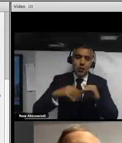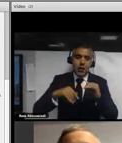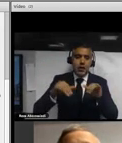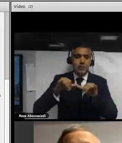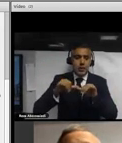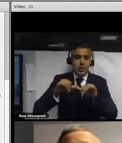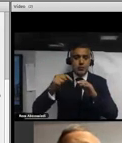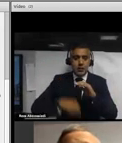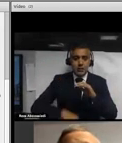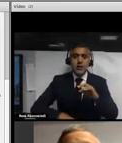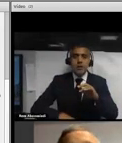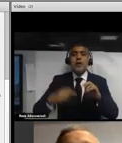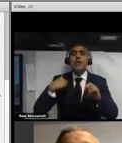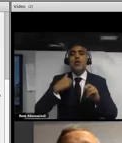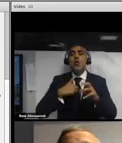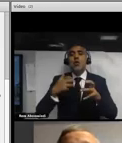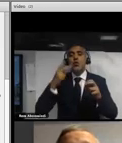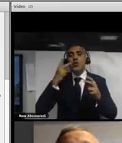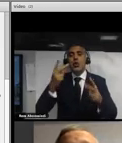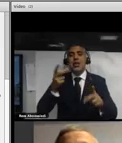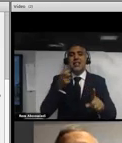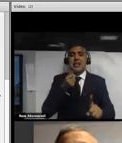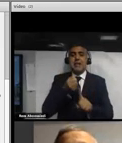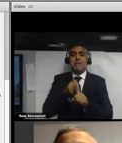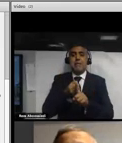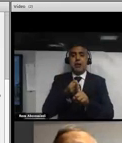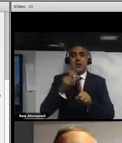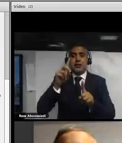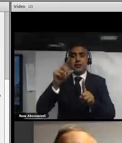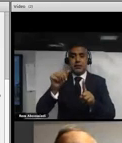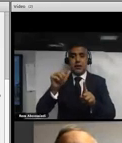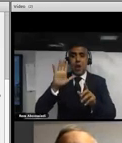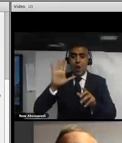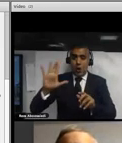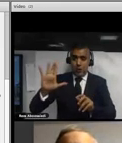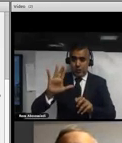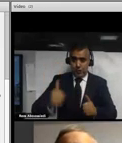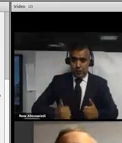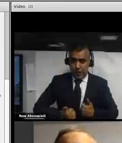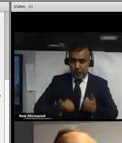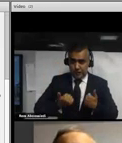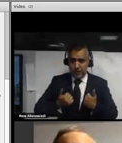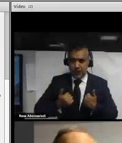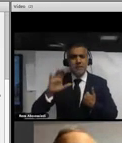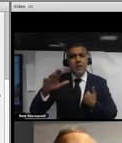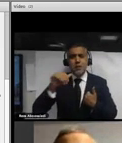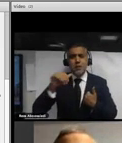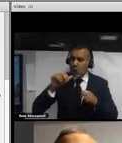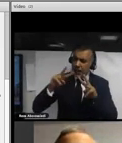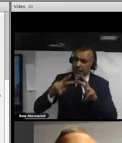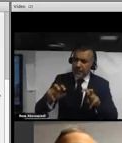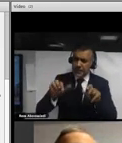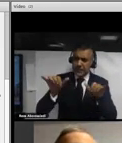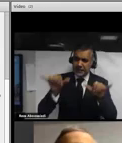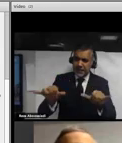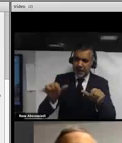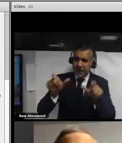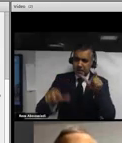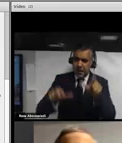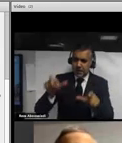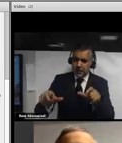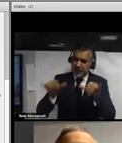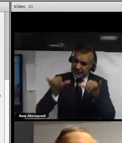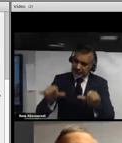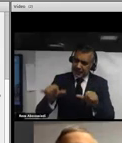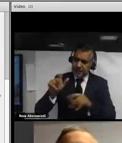if we want to look at the impact of disability on people's lives, if we're not examining the same populations, the same types of